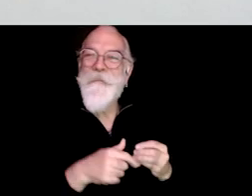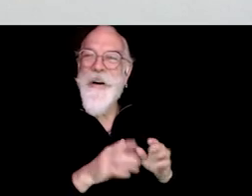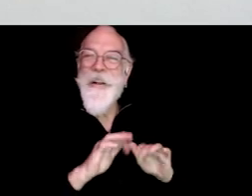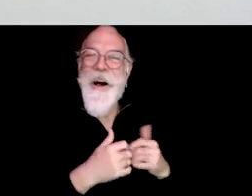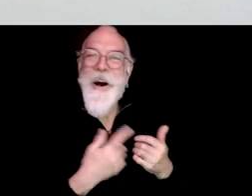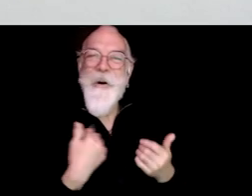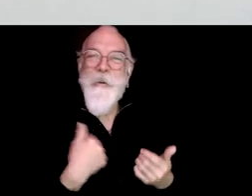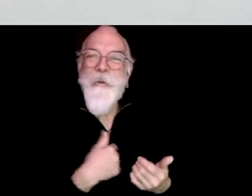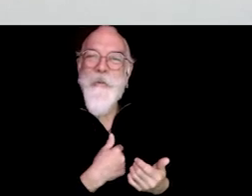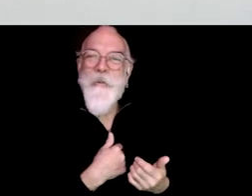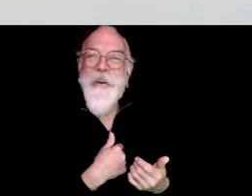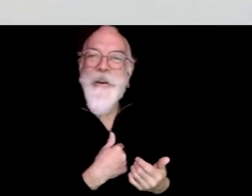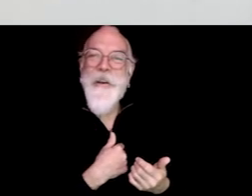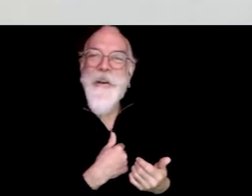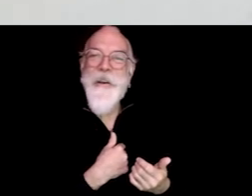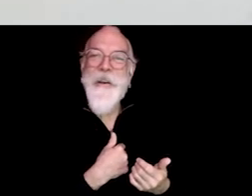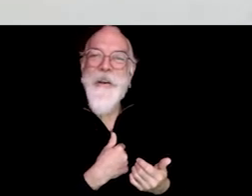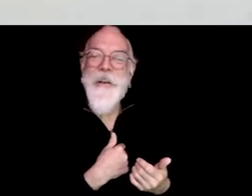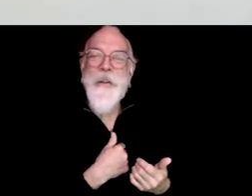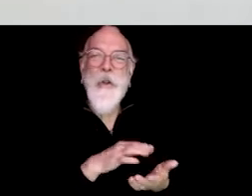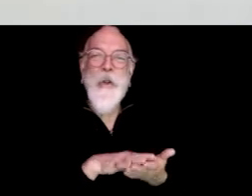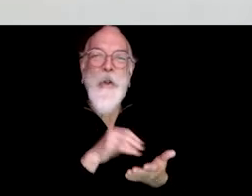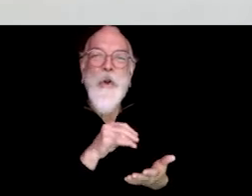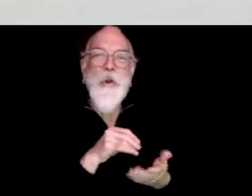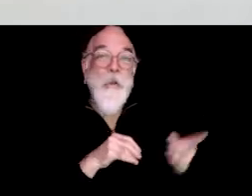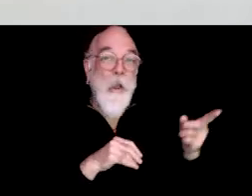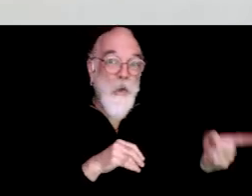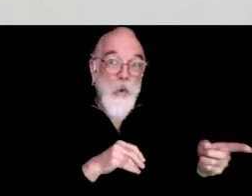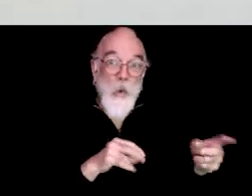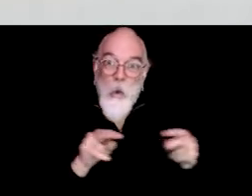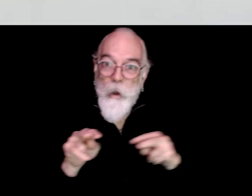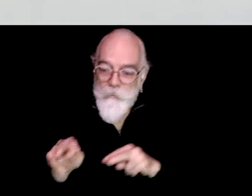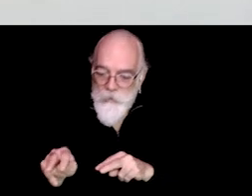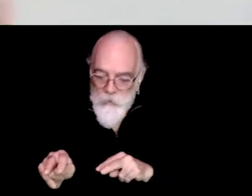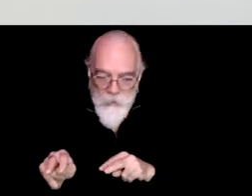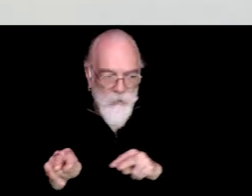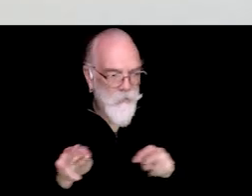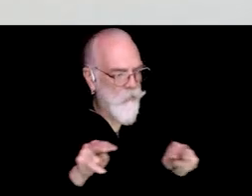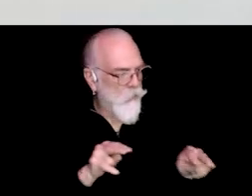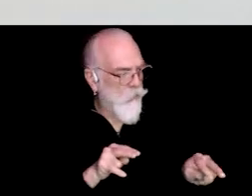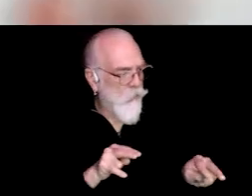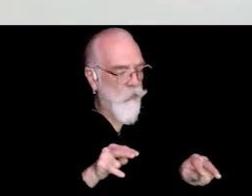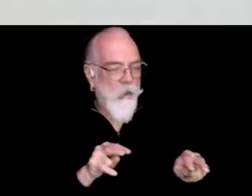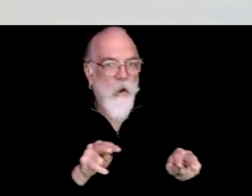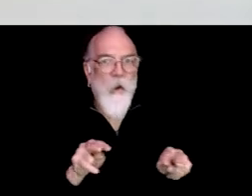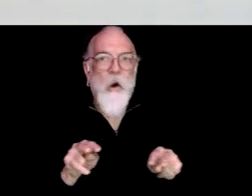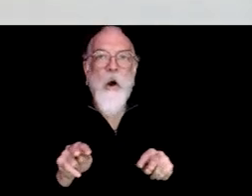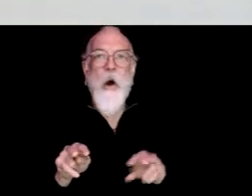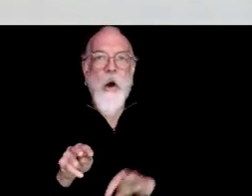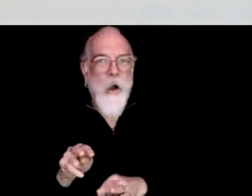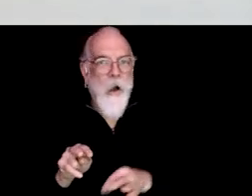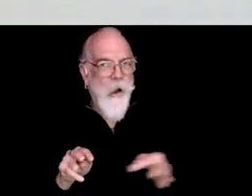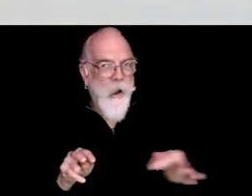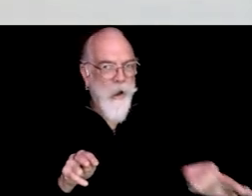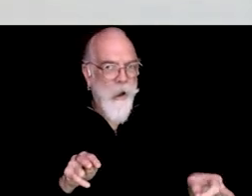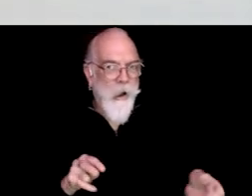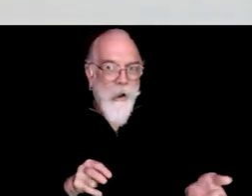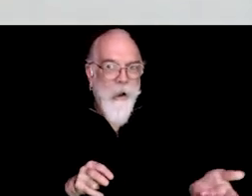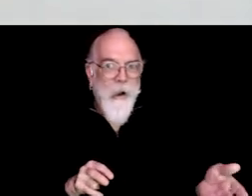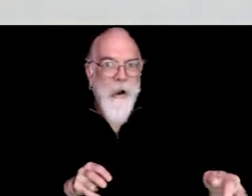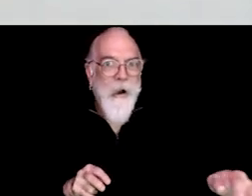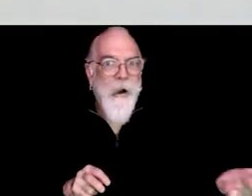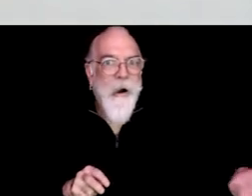in observing in that way, you become a part of this evidence, this body of evidence that